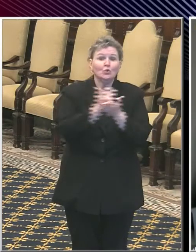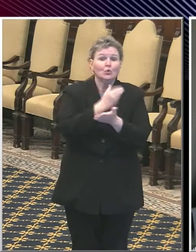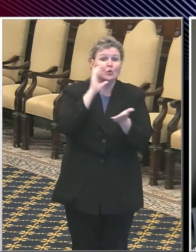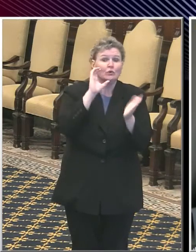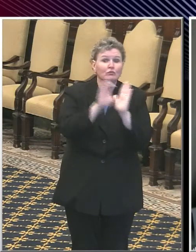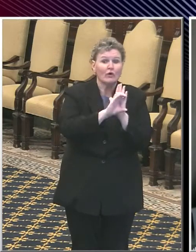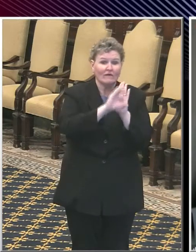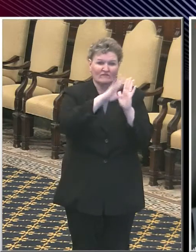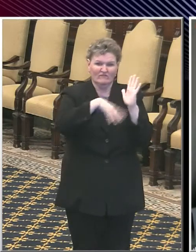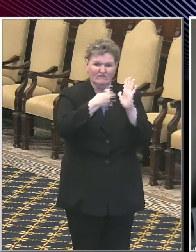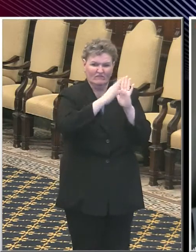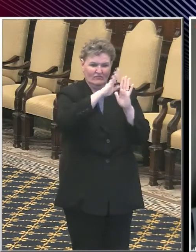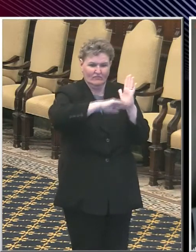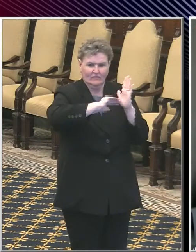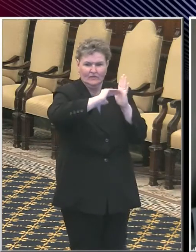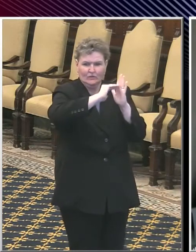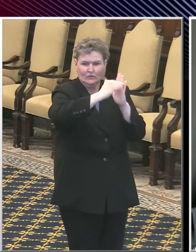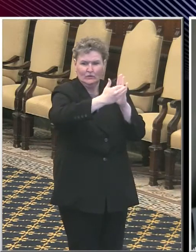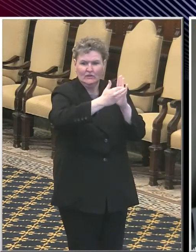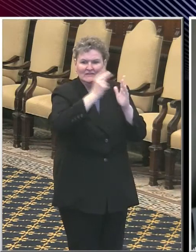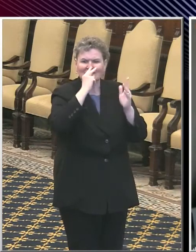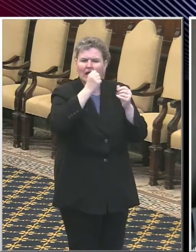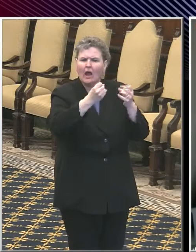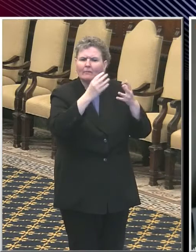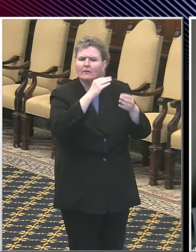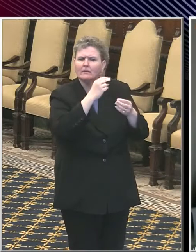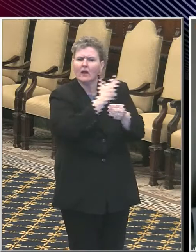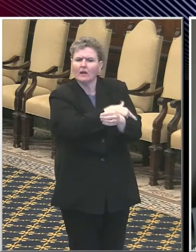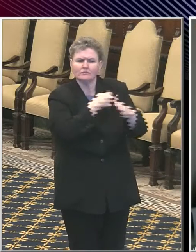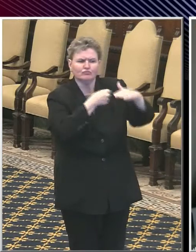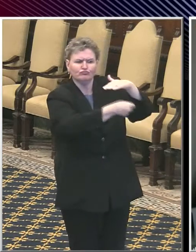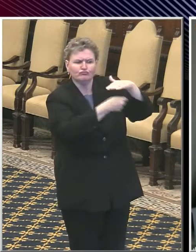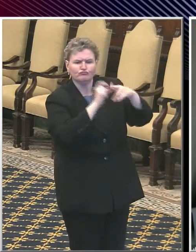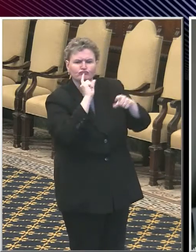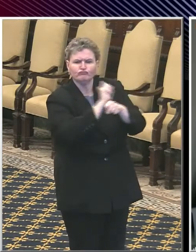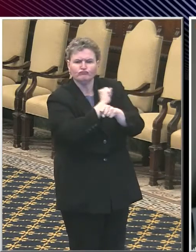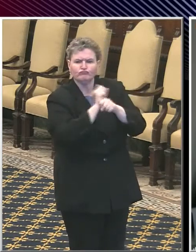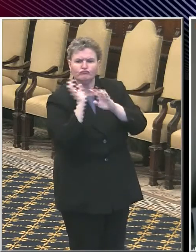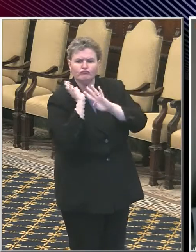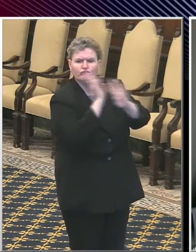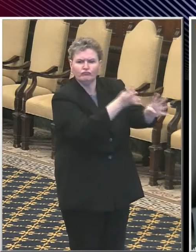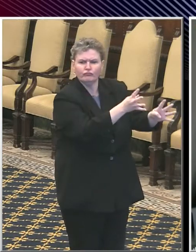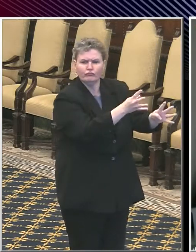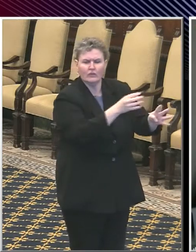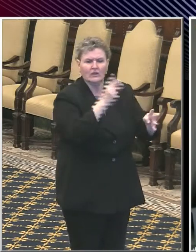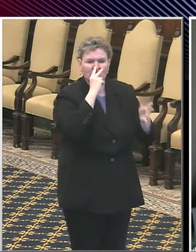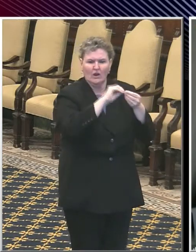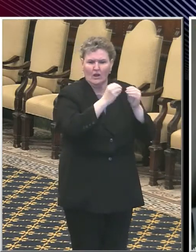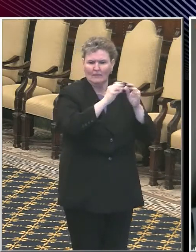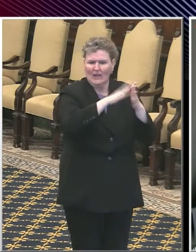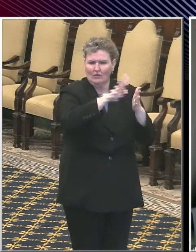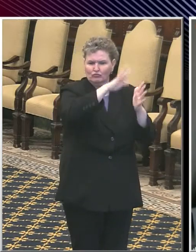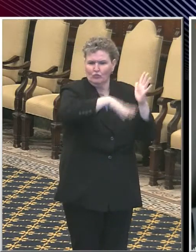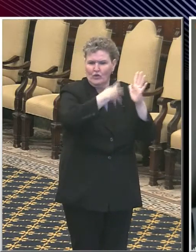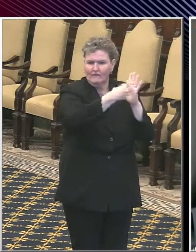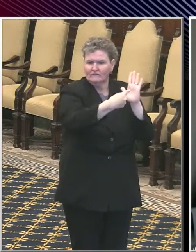that match of these databases about once a week, so there will be periodic times when we get more deaths than usual. This is the largest number reported in any single